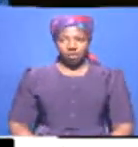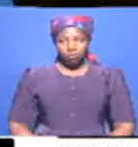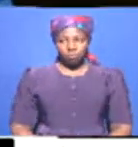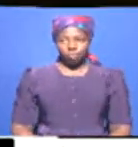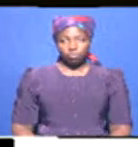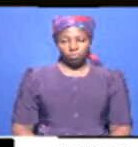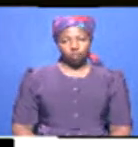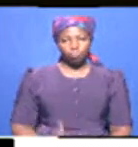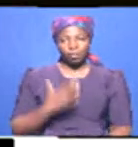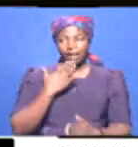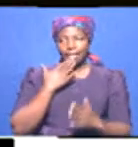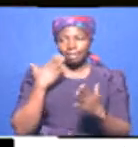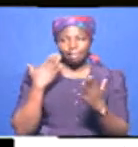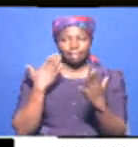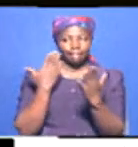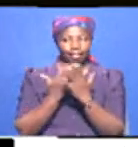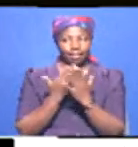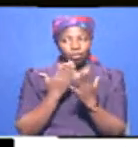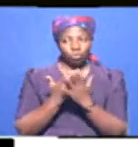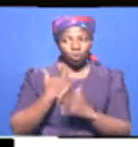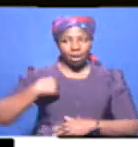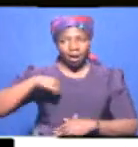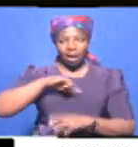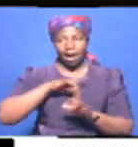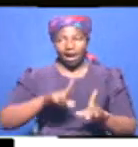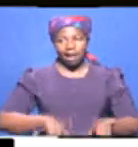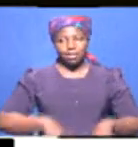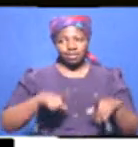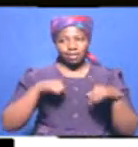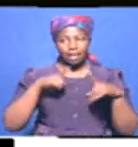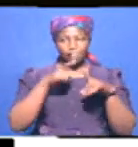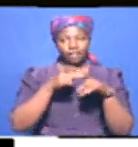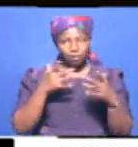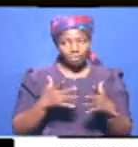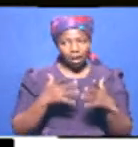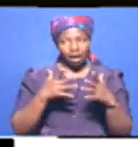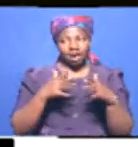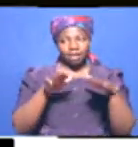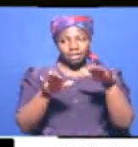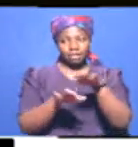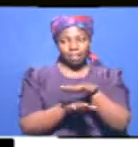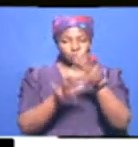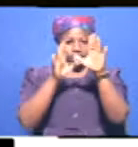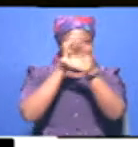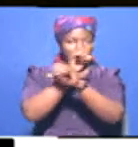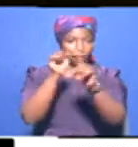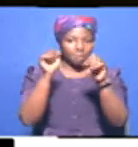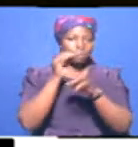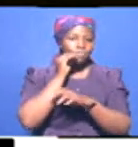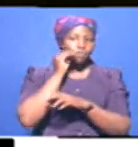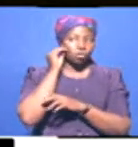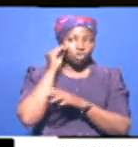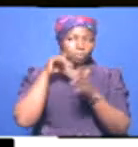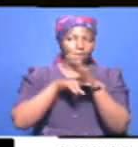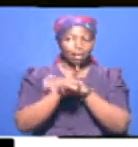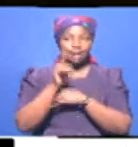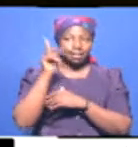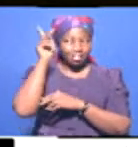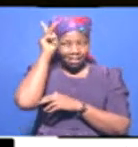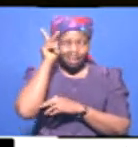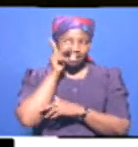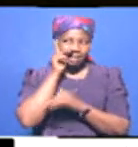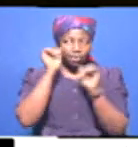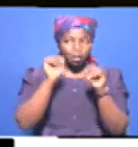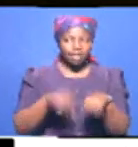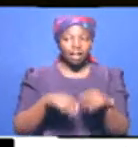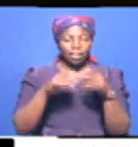Thank you, Catherine. We're still live from the Deputy President's residence in Karen, and we can officially report a deadlock